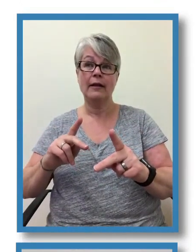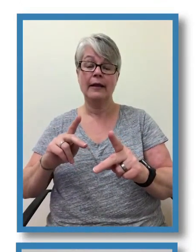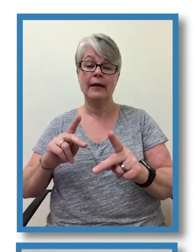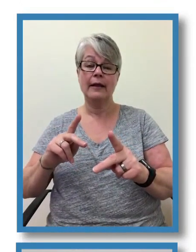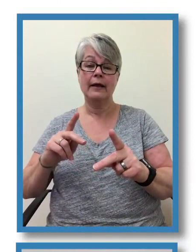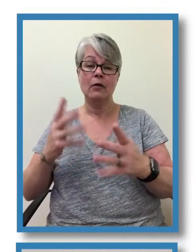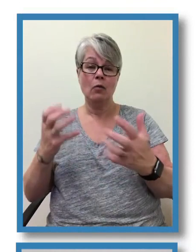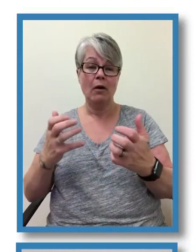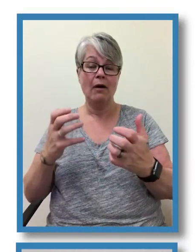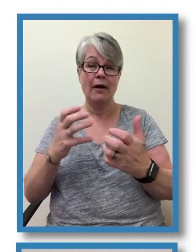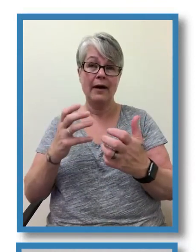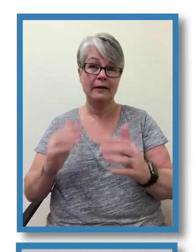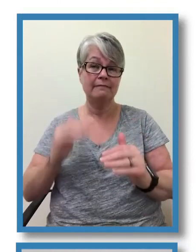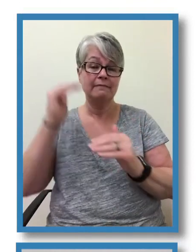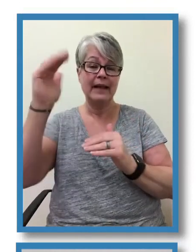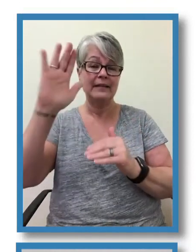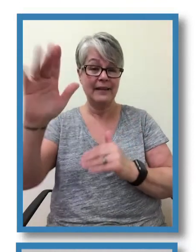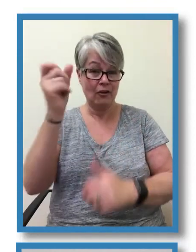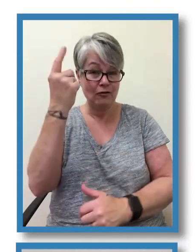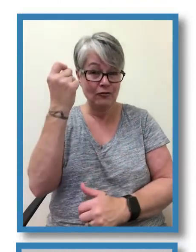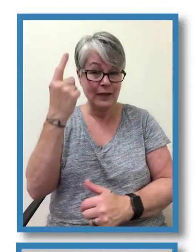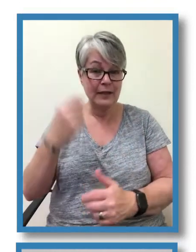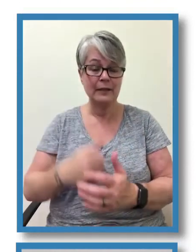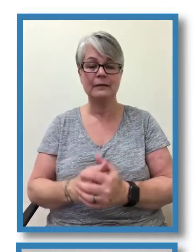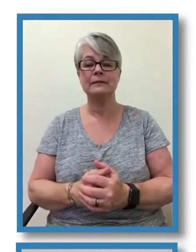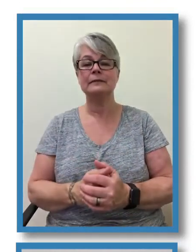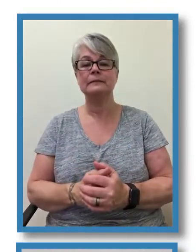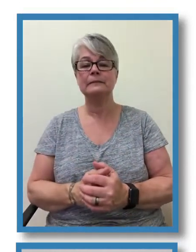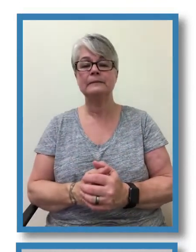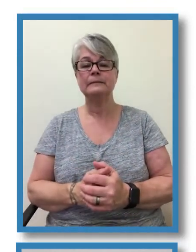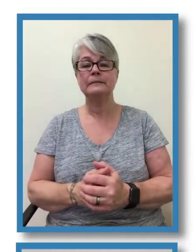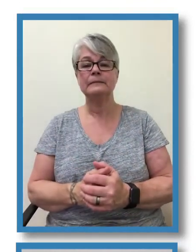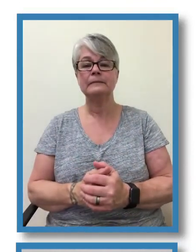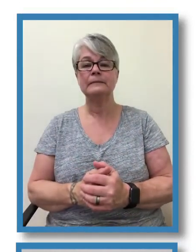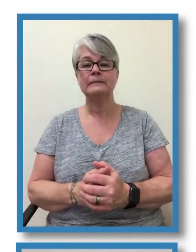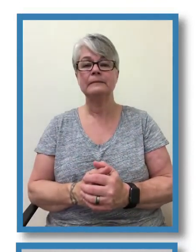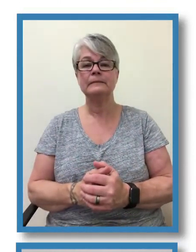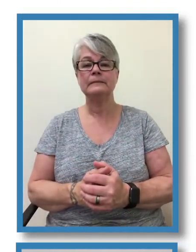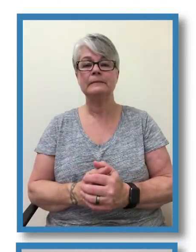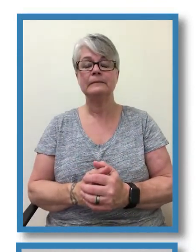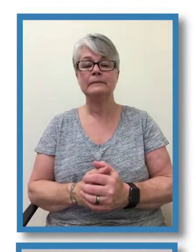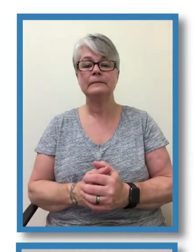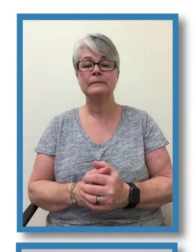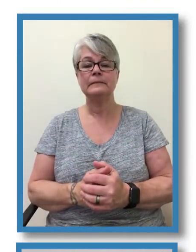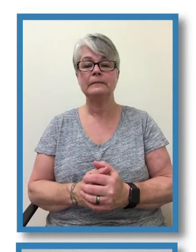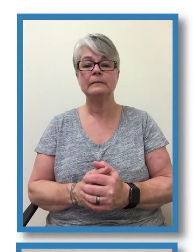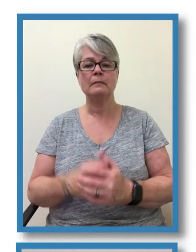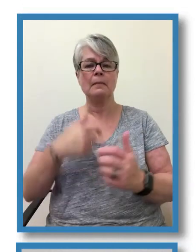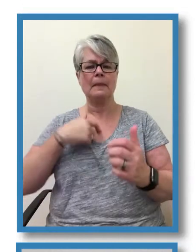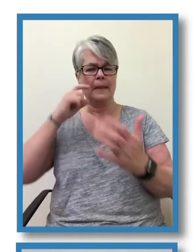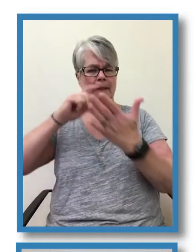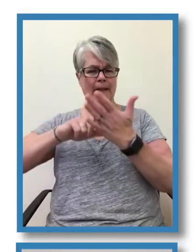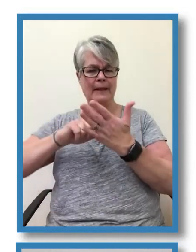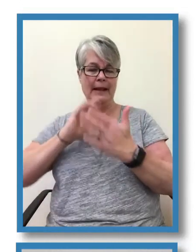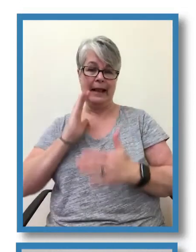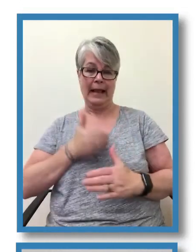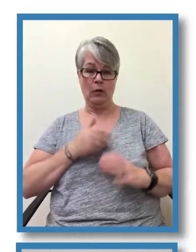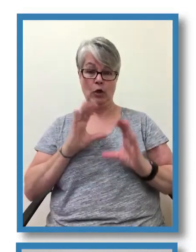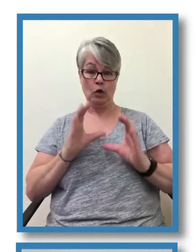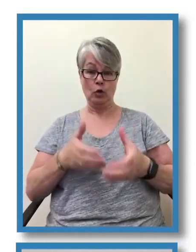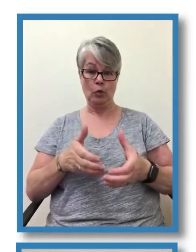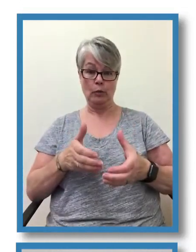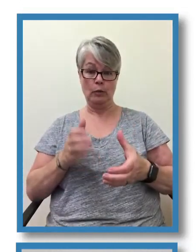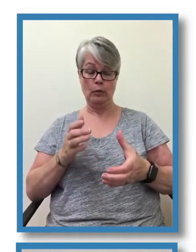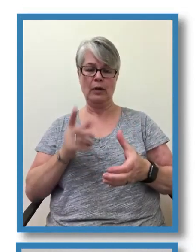very collaborative way. My colleague, Dr. Jenny Wells, Dr. Elizabeth Finger, I mentioned earlier, Dr. Stephen Pasternak, one of the